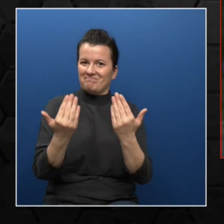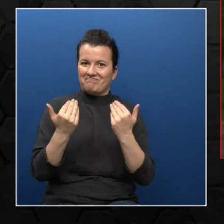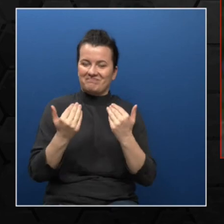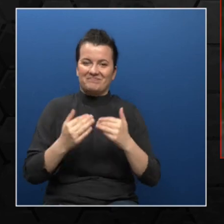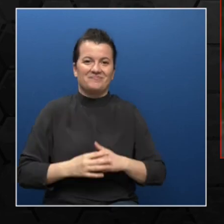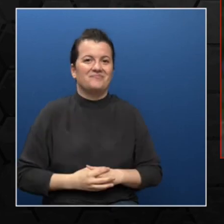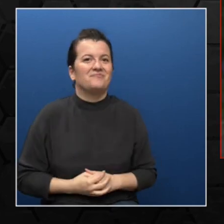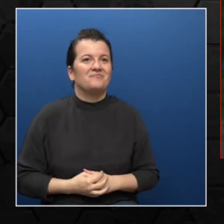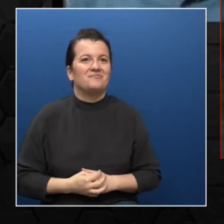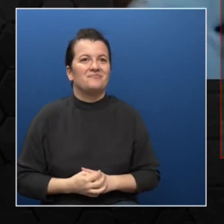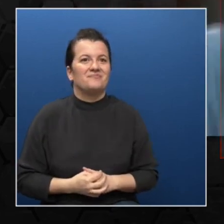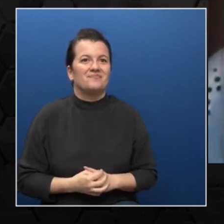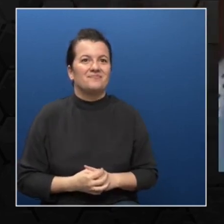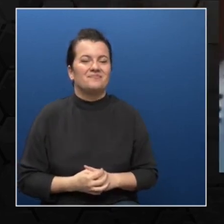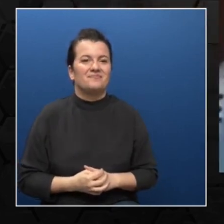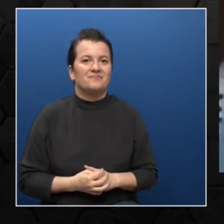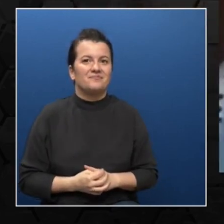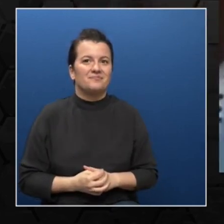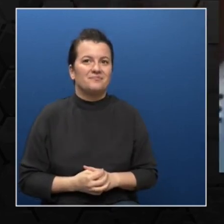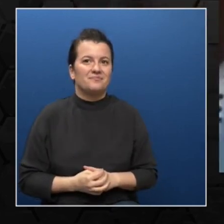couple of questions.